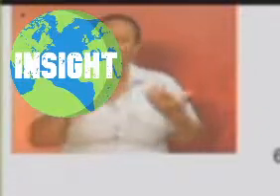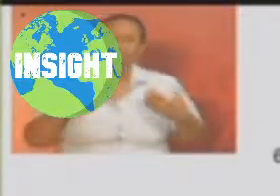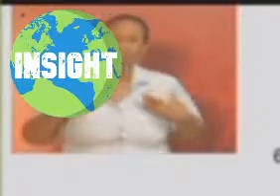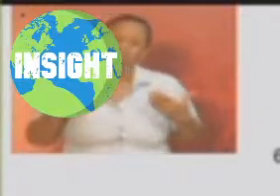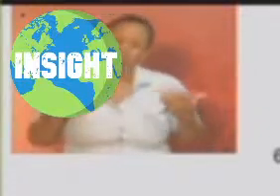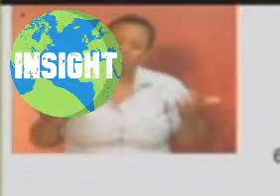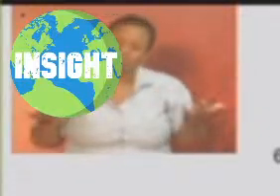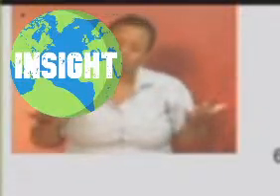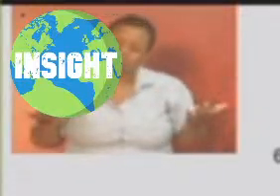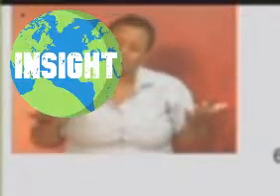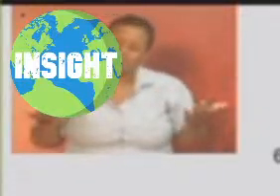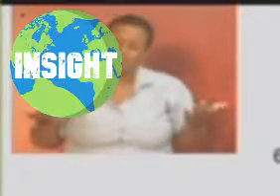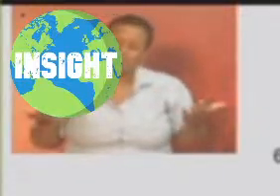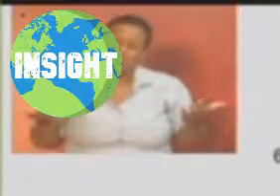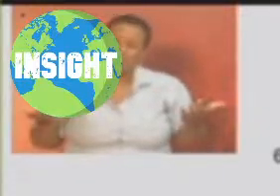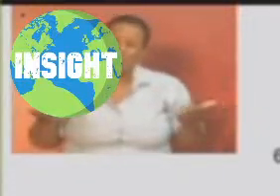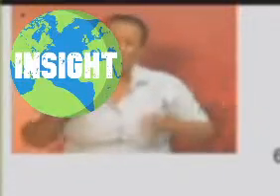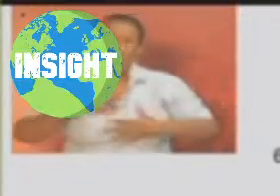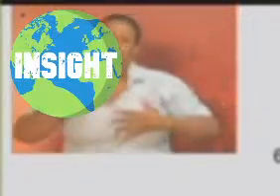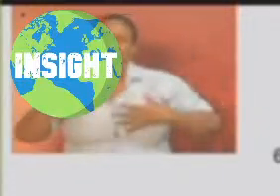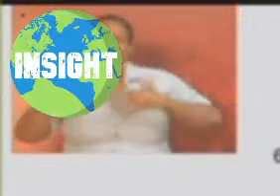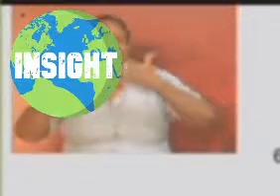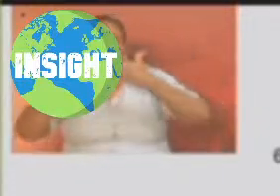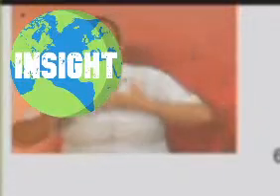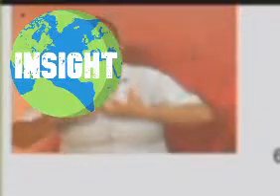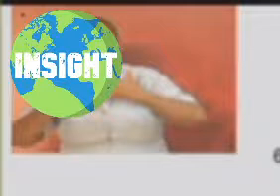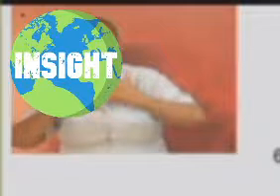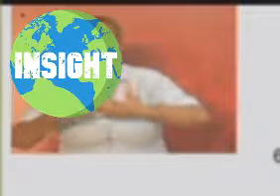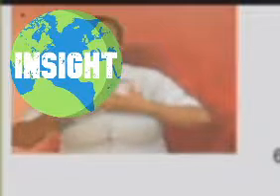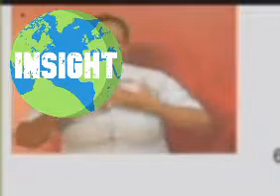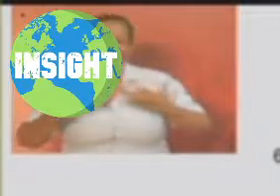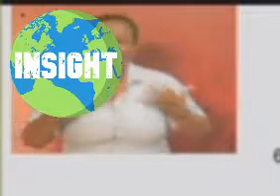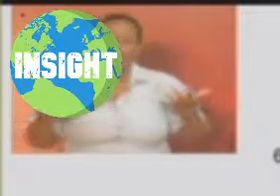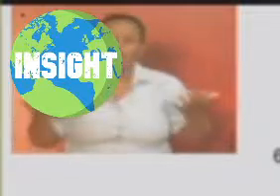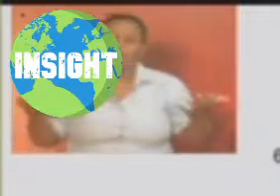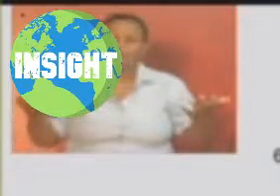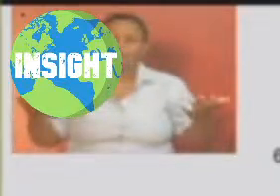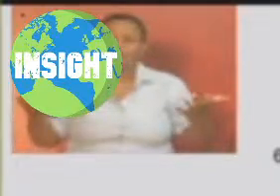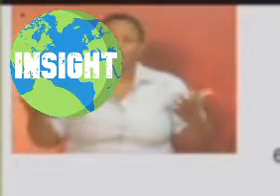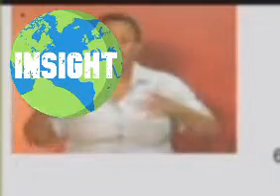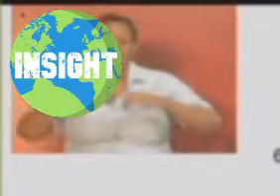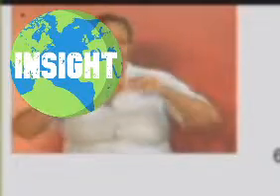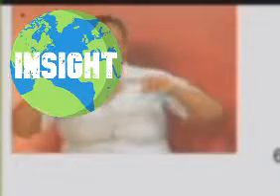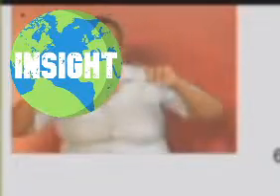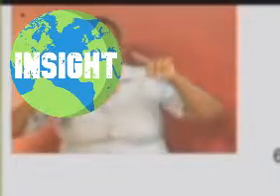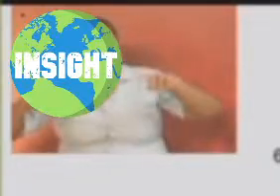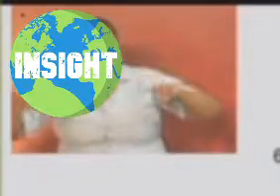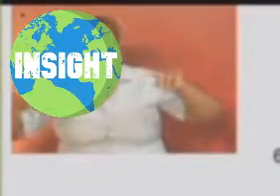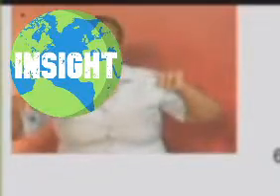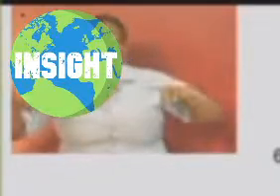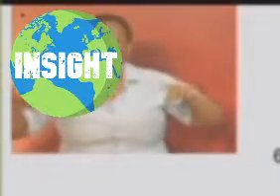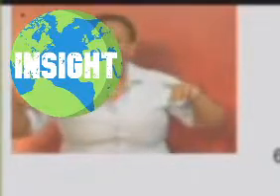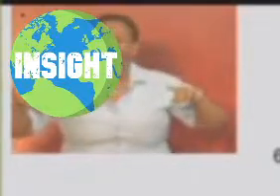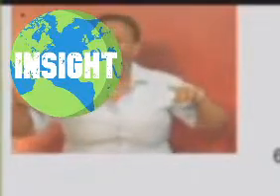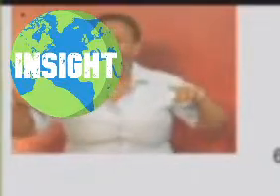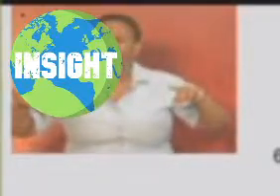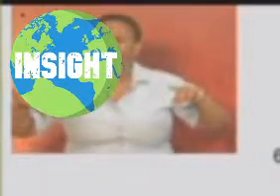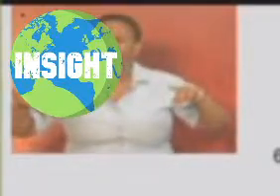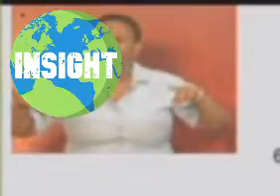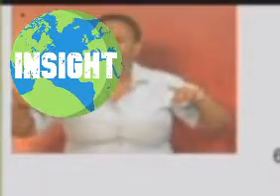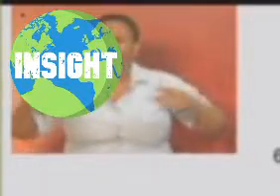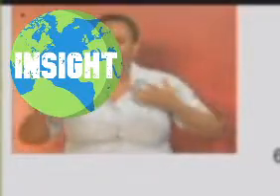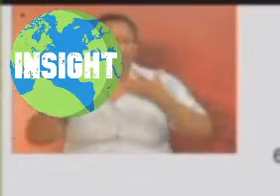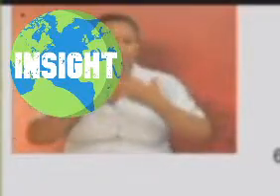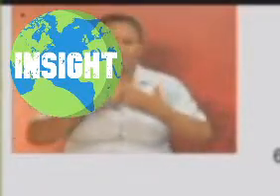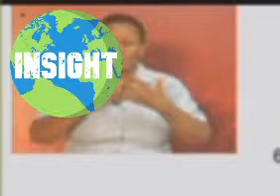even ventilators. Because a ventilator is not a ventilator. There is tubing, there is specific care, there is the management and calibration of